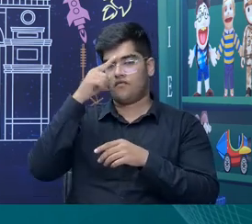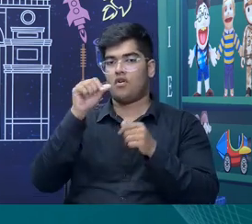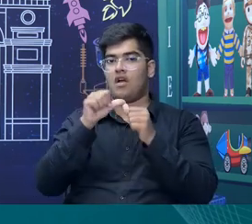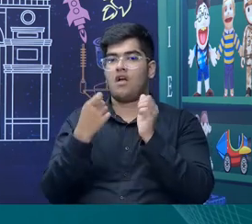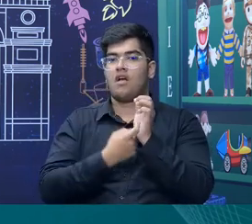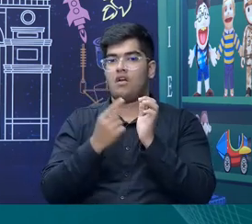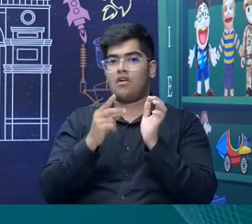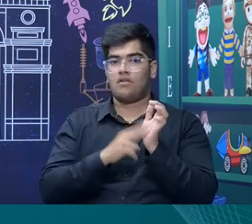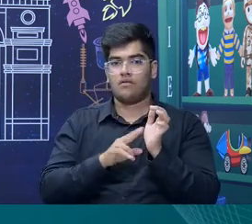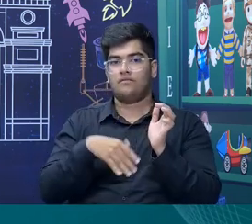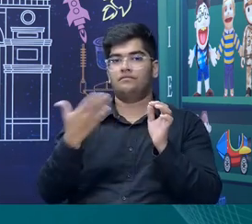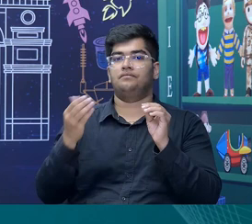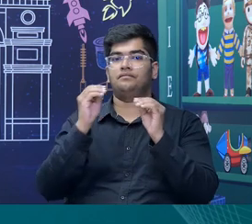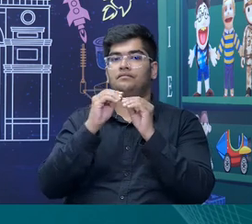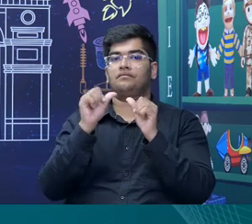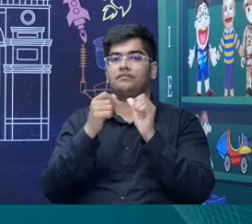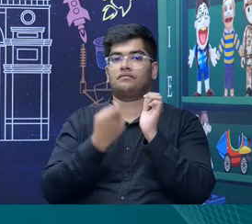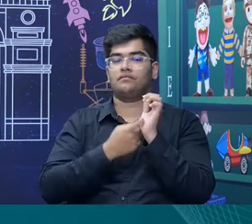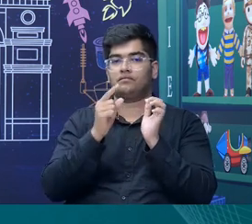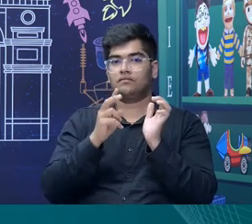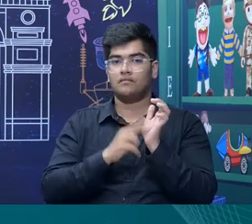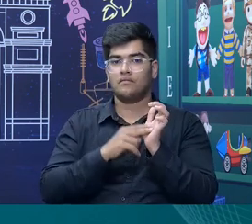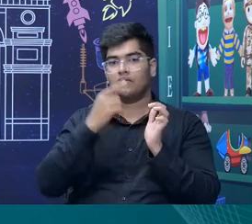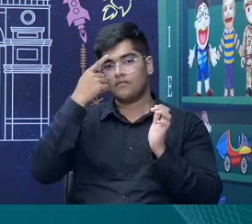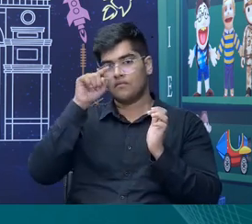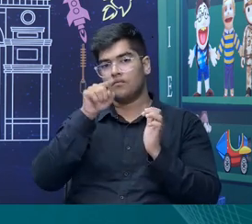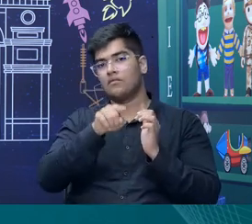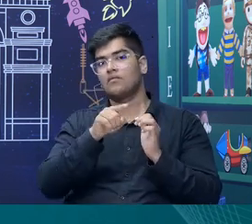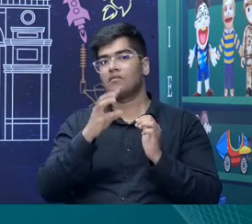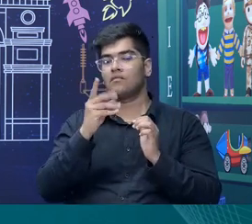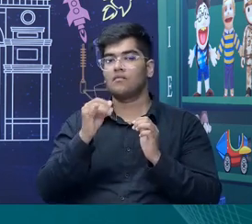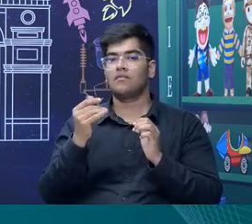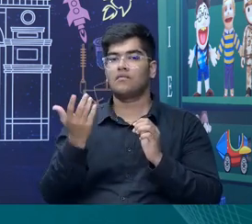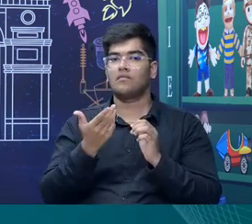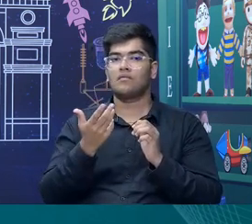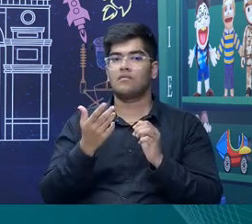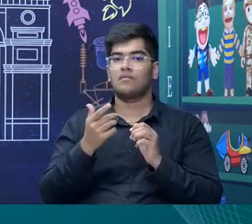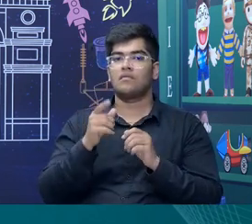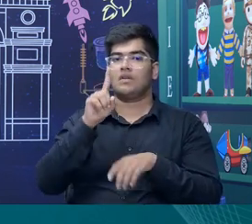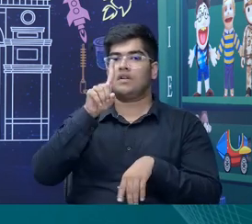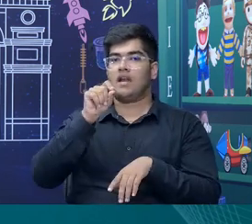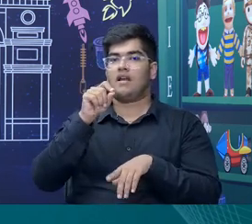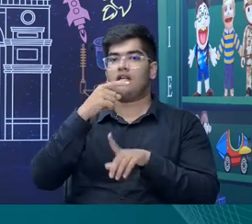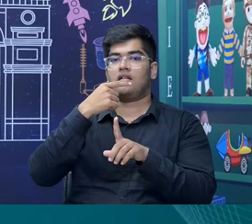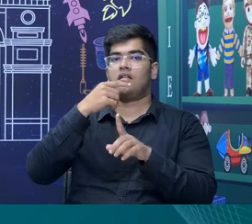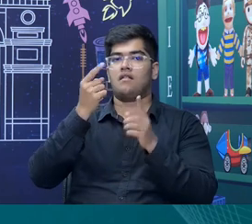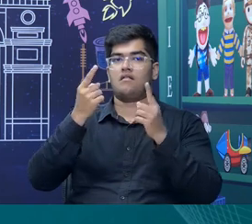and for Varun it will be twenty four that is 9 plus 1.